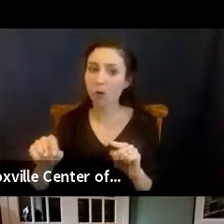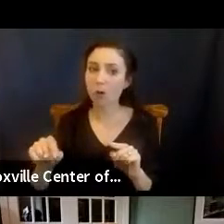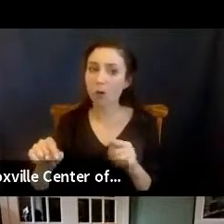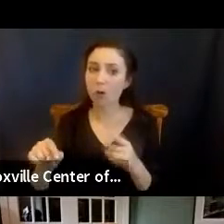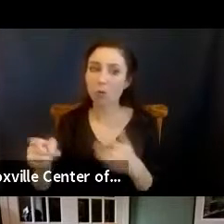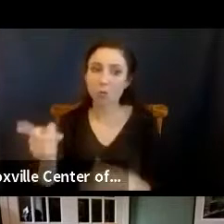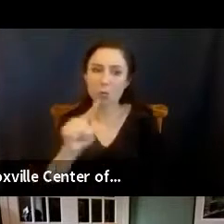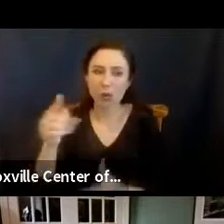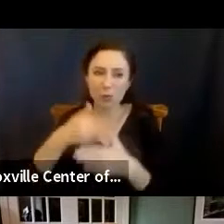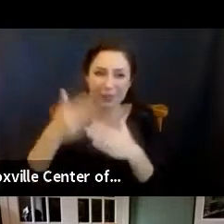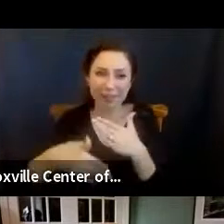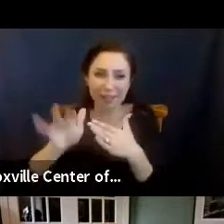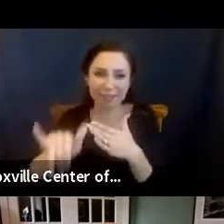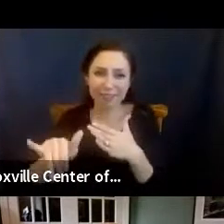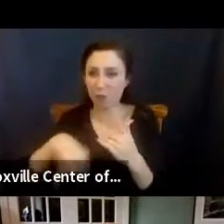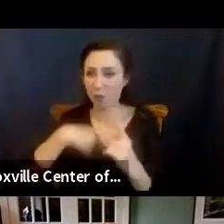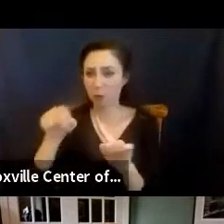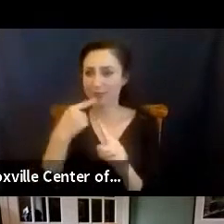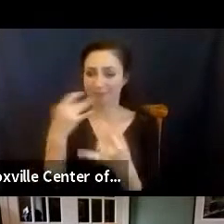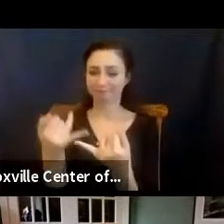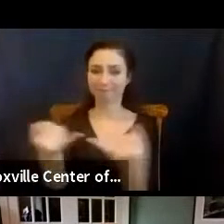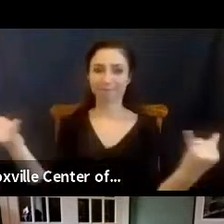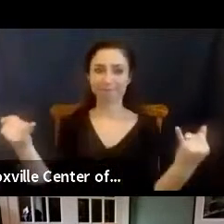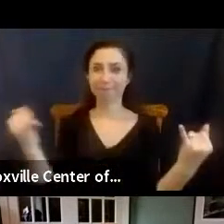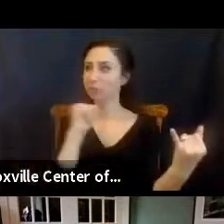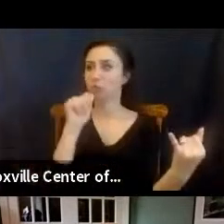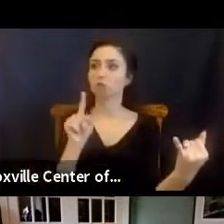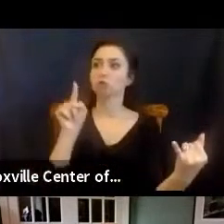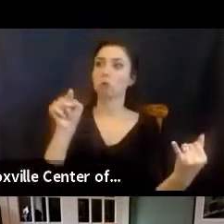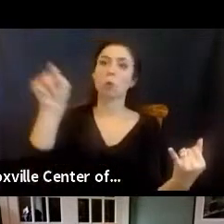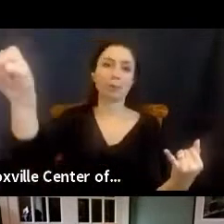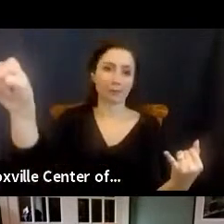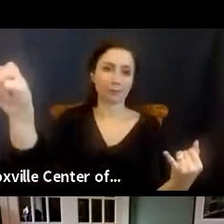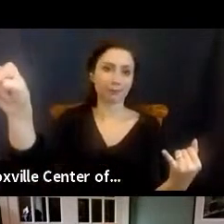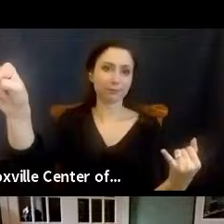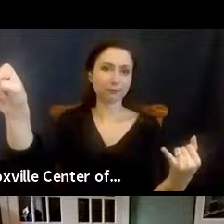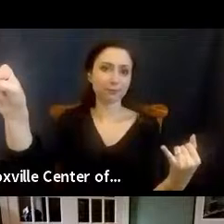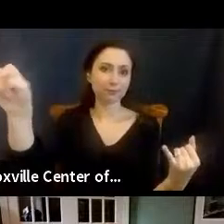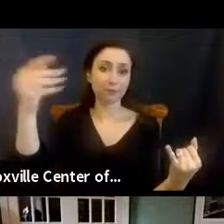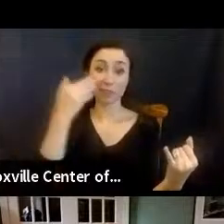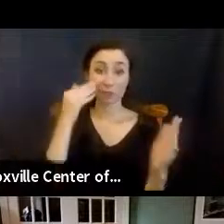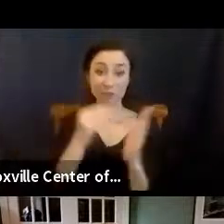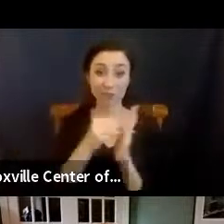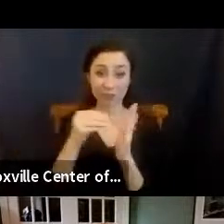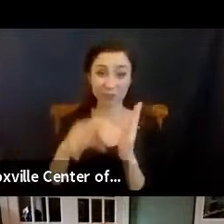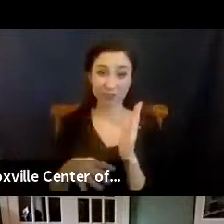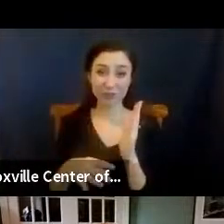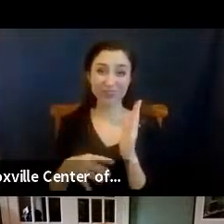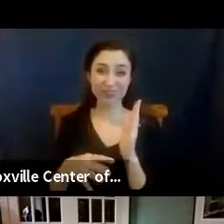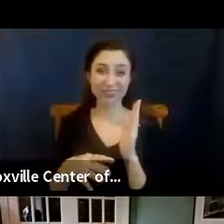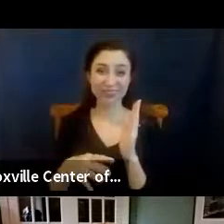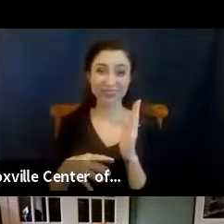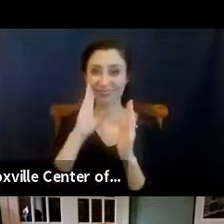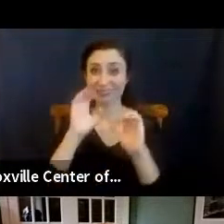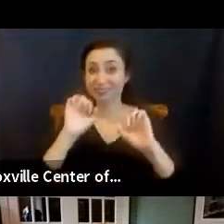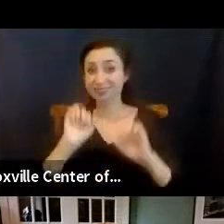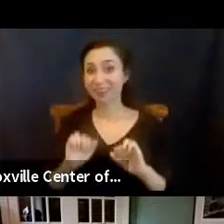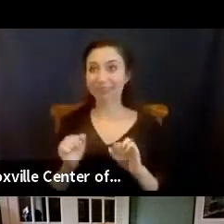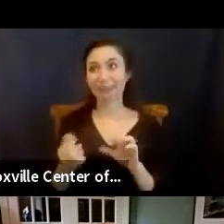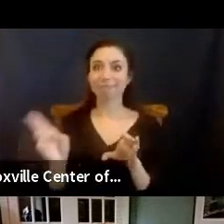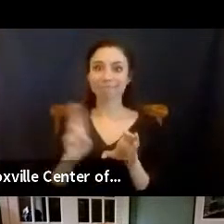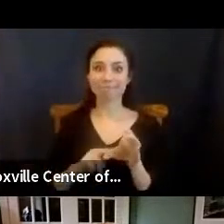Where do we draw the line and say, well, students don't go here, because we know students can get in their car and go just